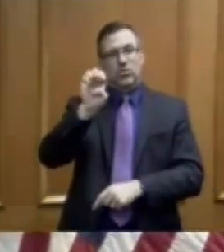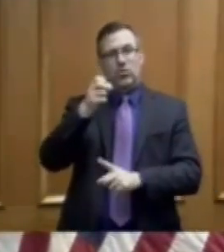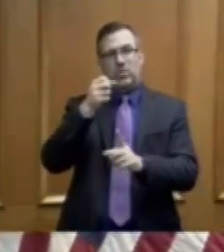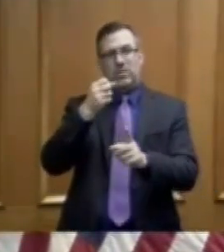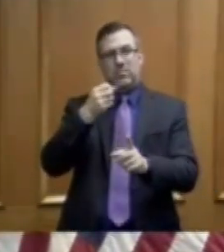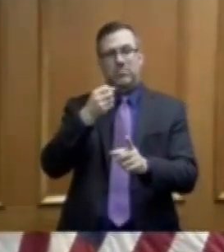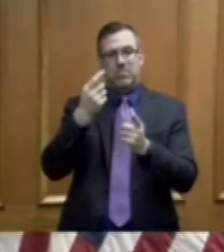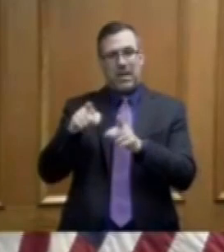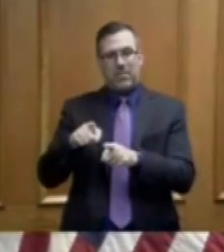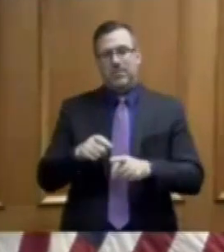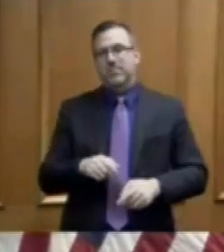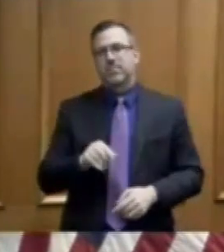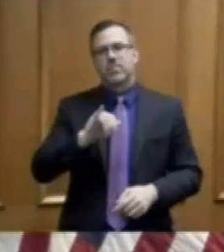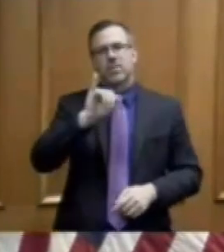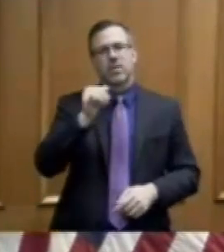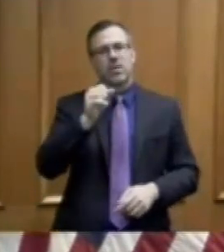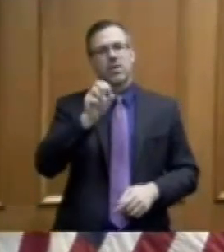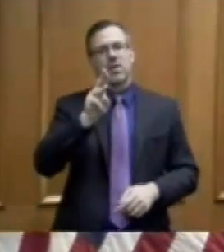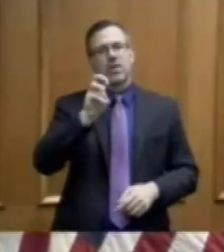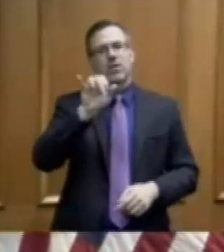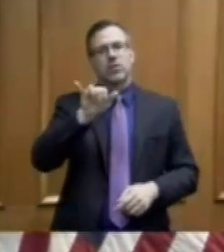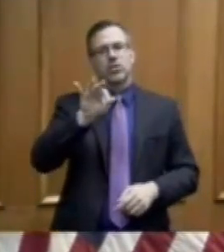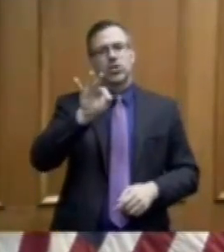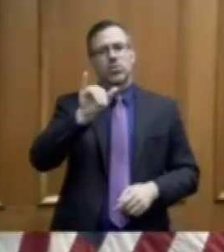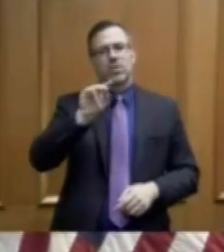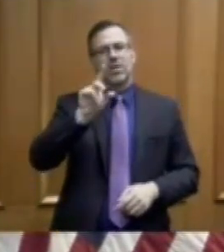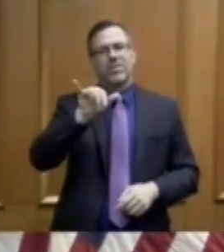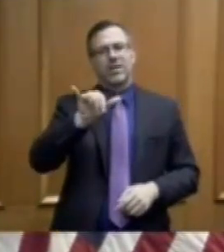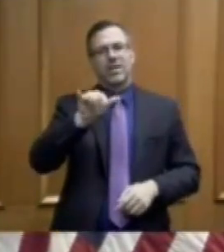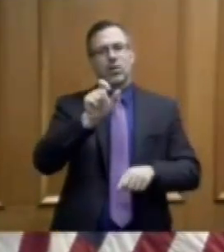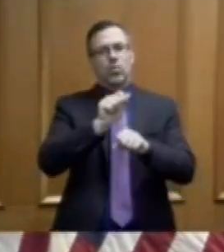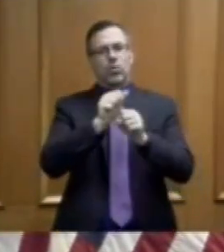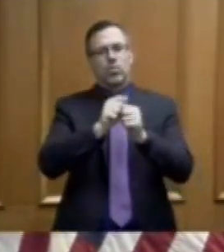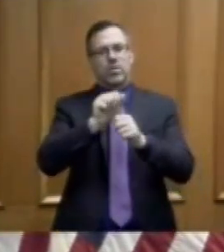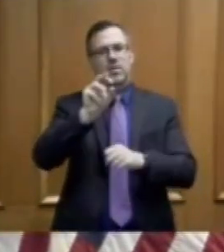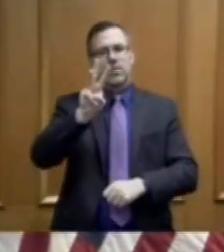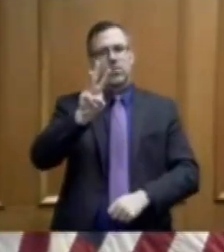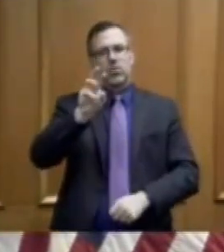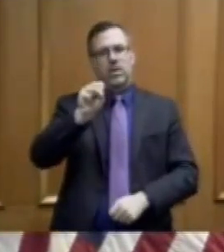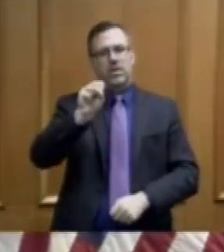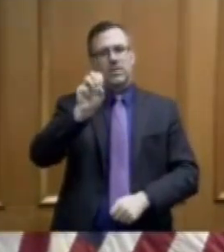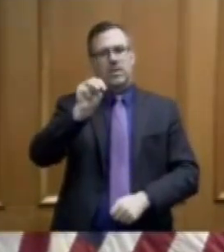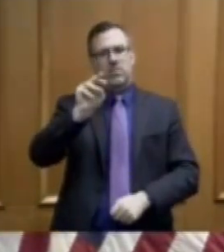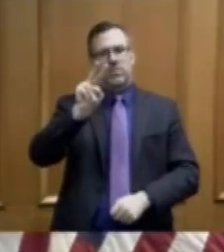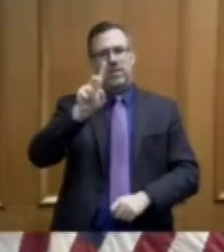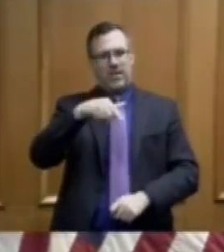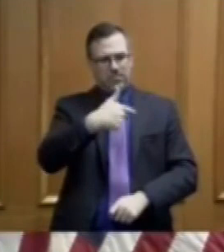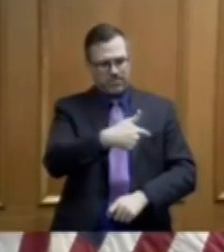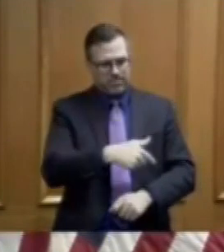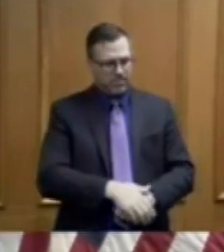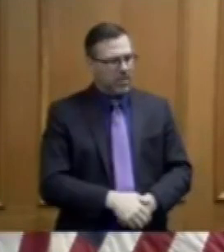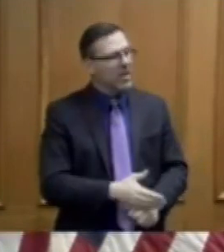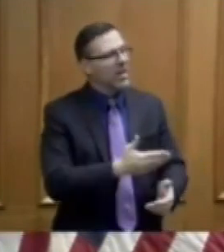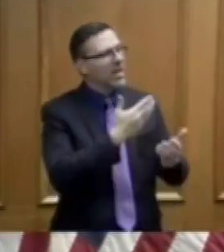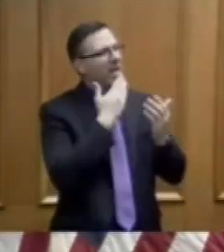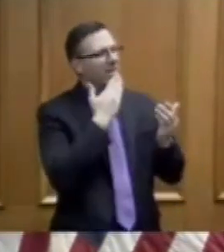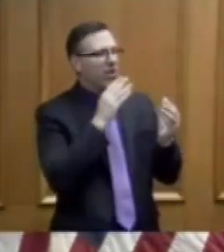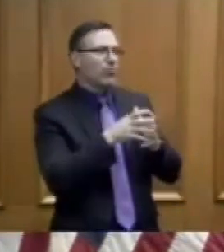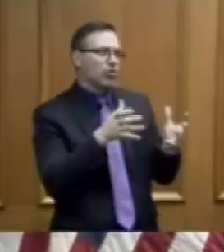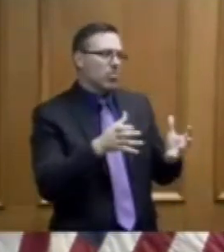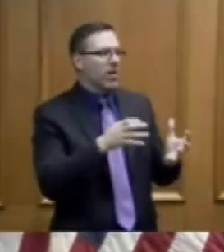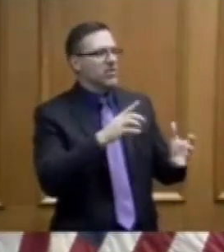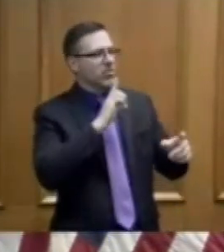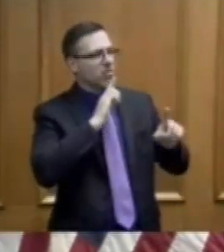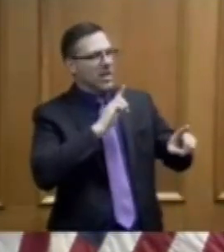Next, we'll go to Jeremy Finley with WSMV. Jeremy, your line is open. All right, Governor, thank you so much for answering all of our